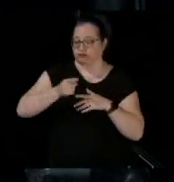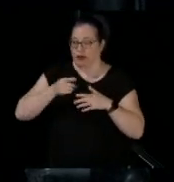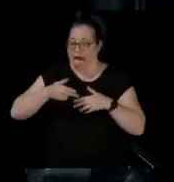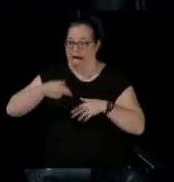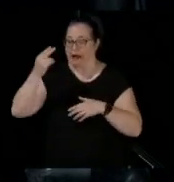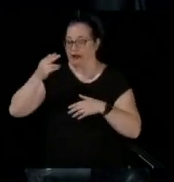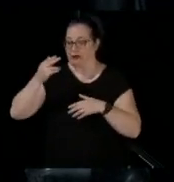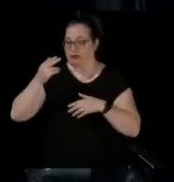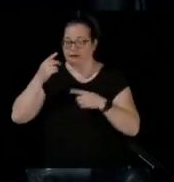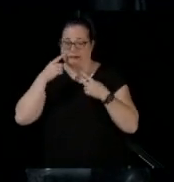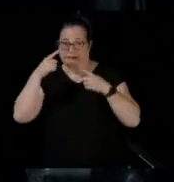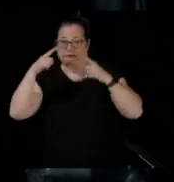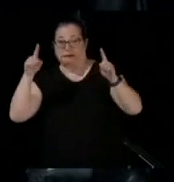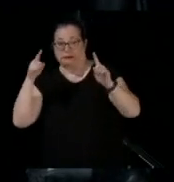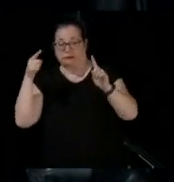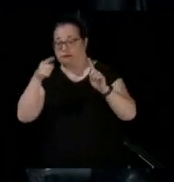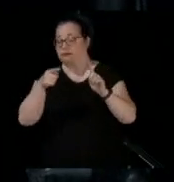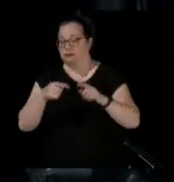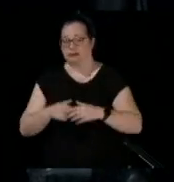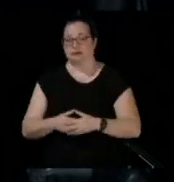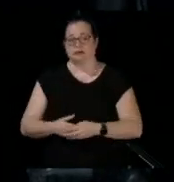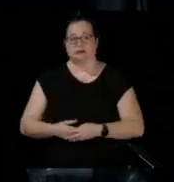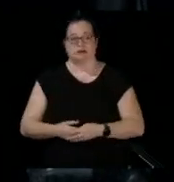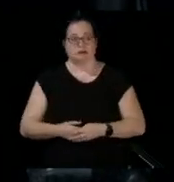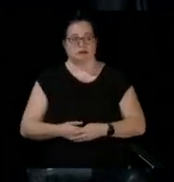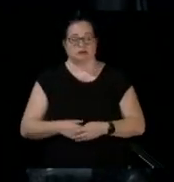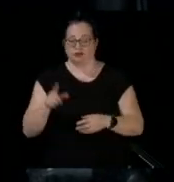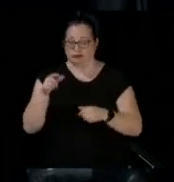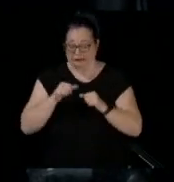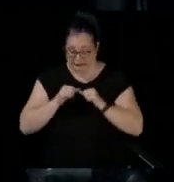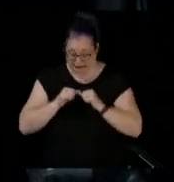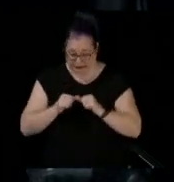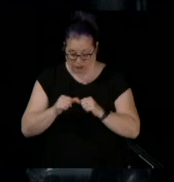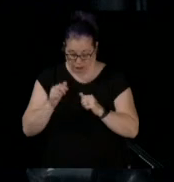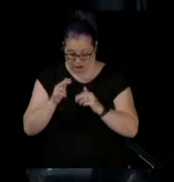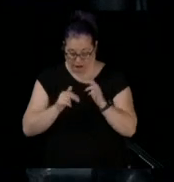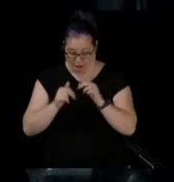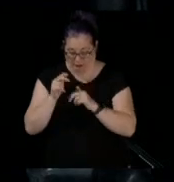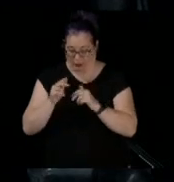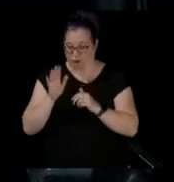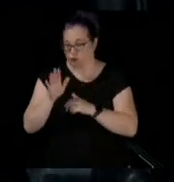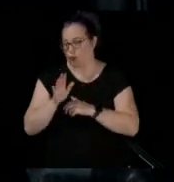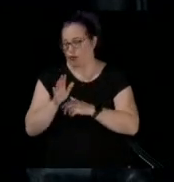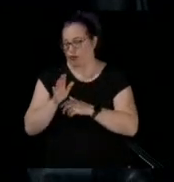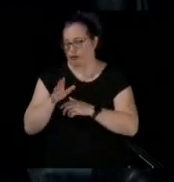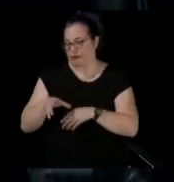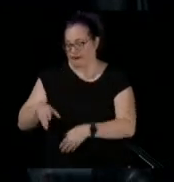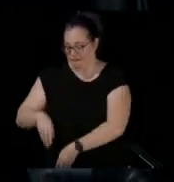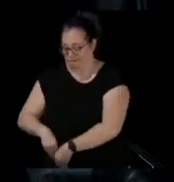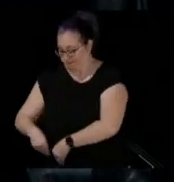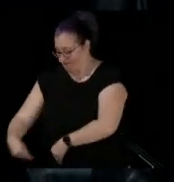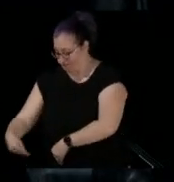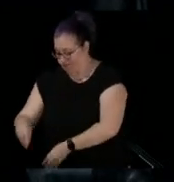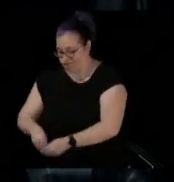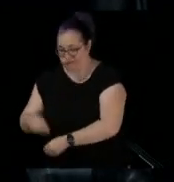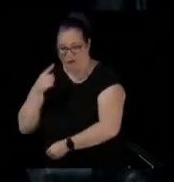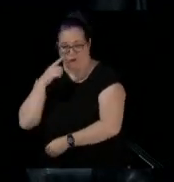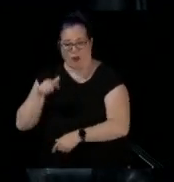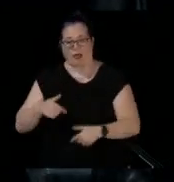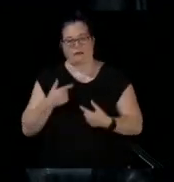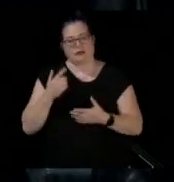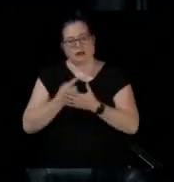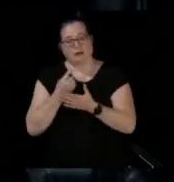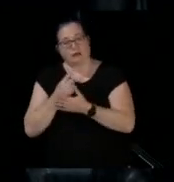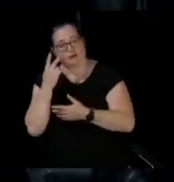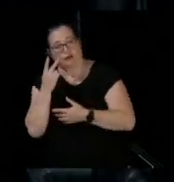can ever imagine. As you continue to build your toolkit of life, you will sometimes see things that matter